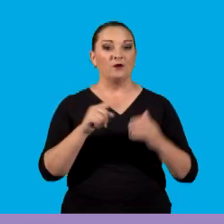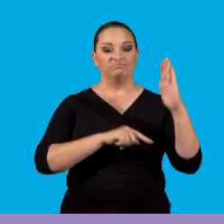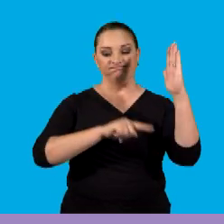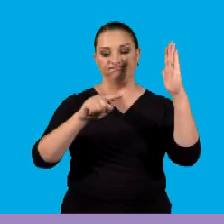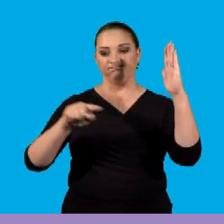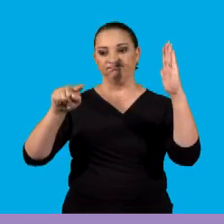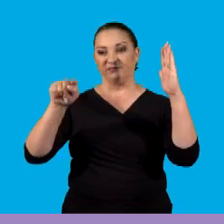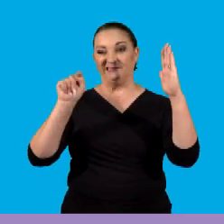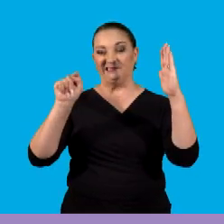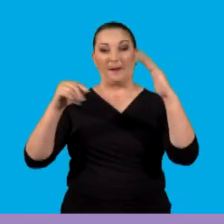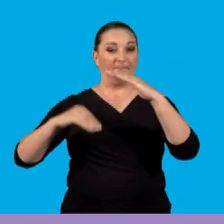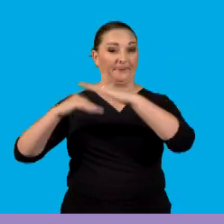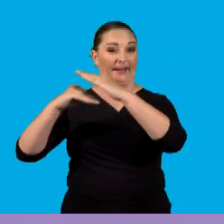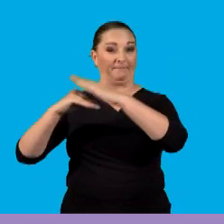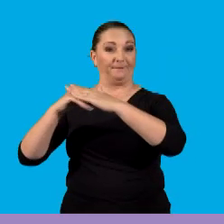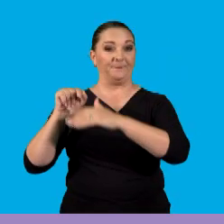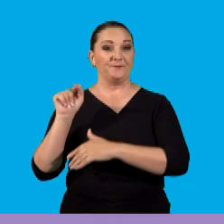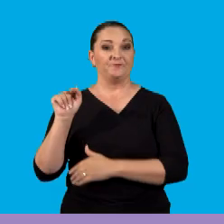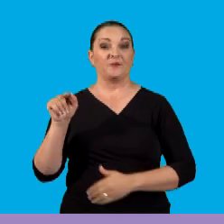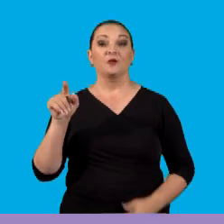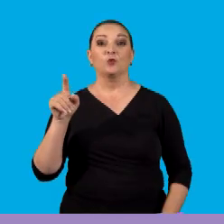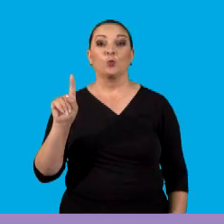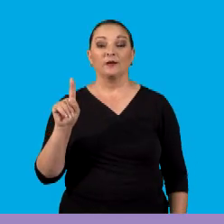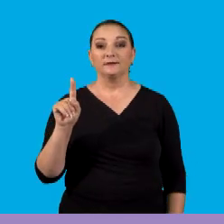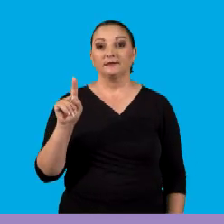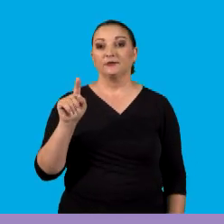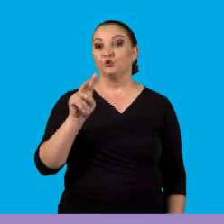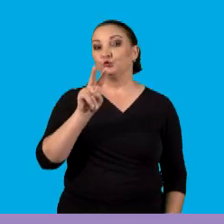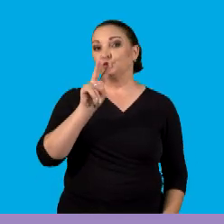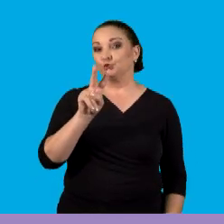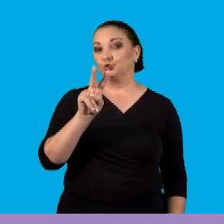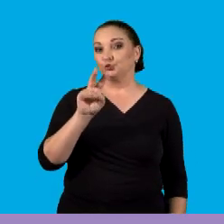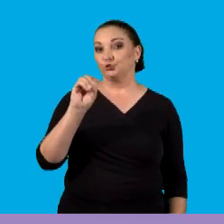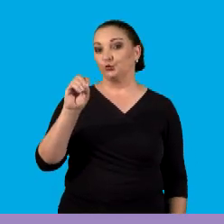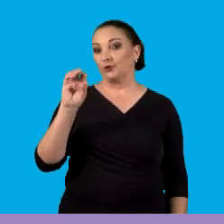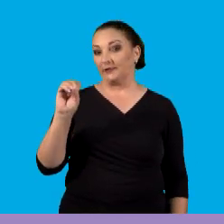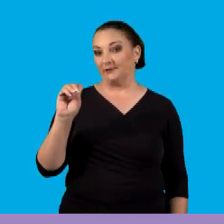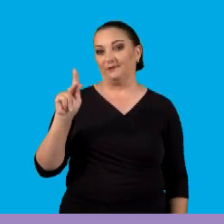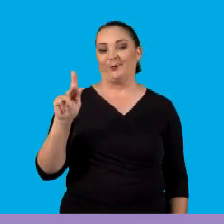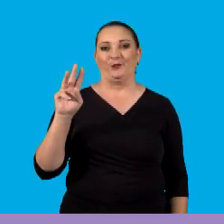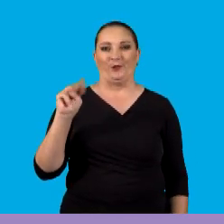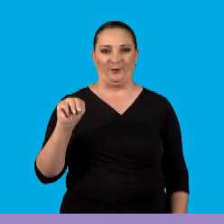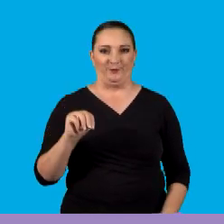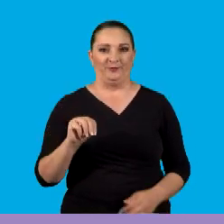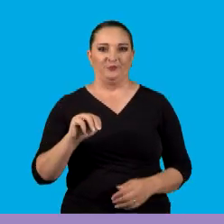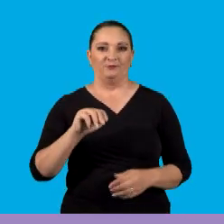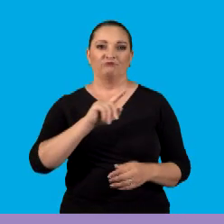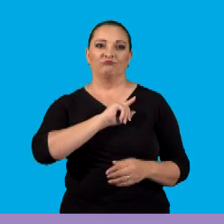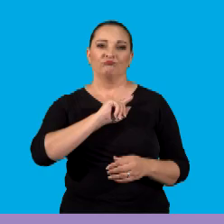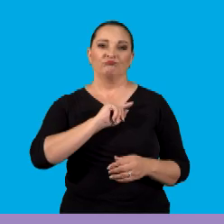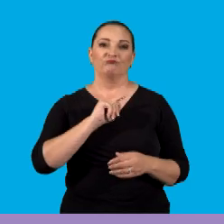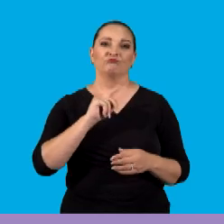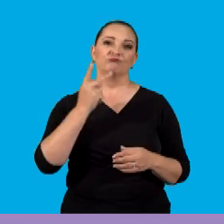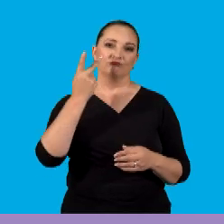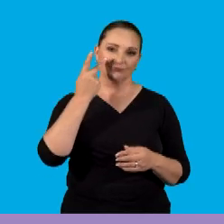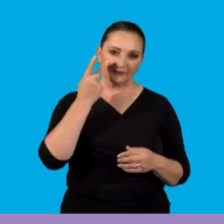there is the maximum distance, which was a distance of 200 kilometers, as we are shown there that